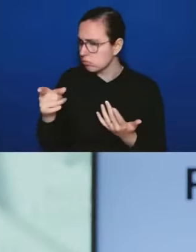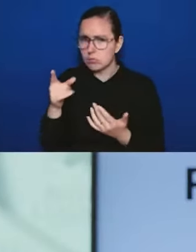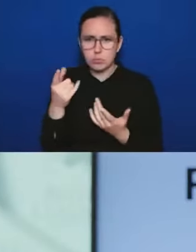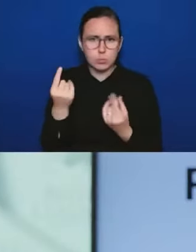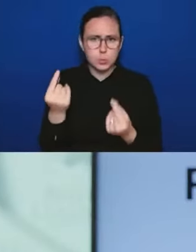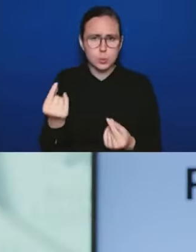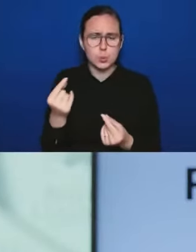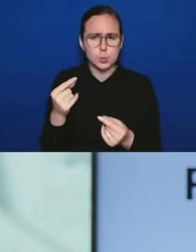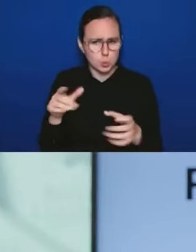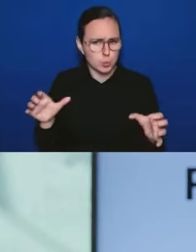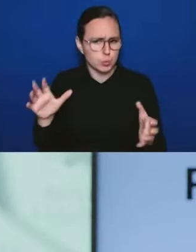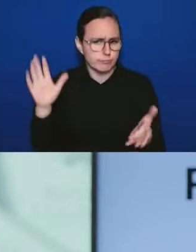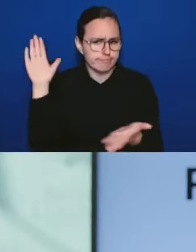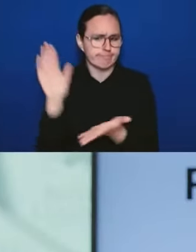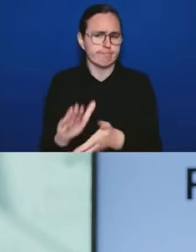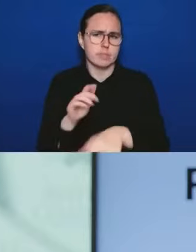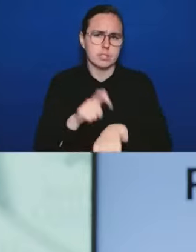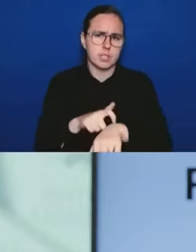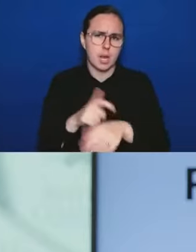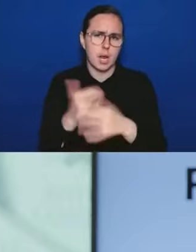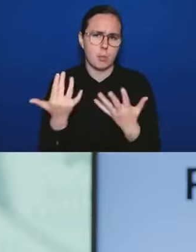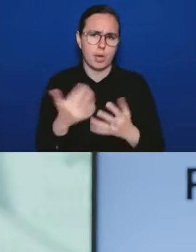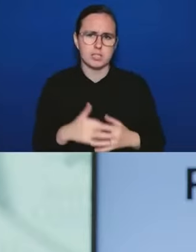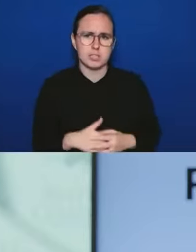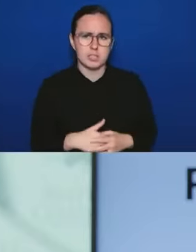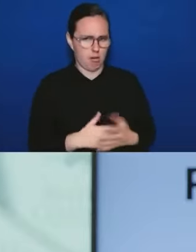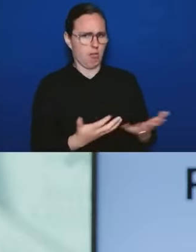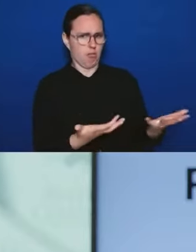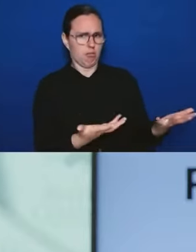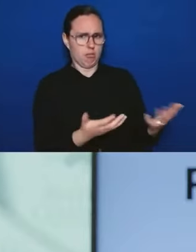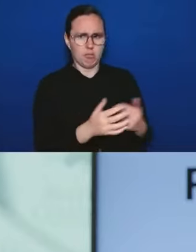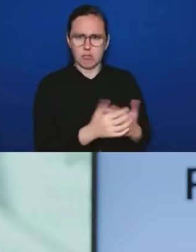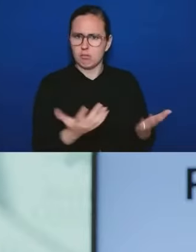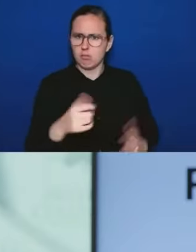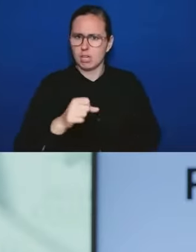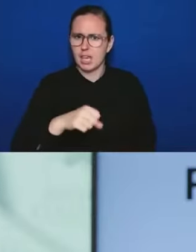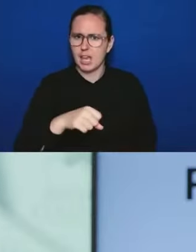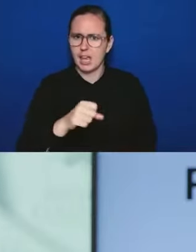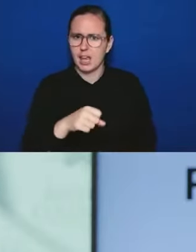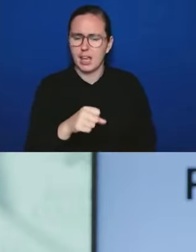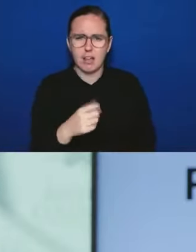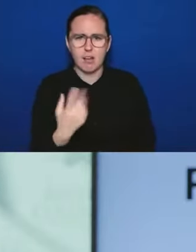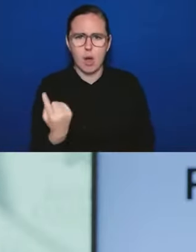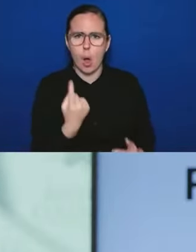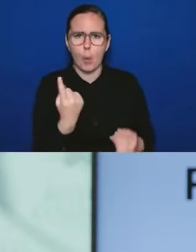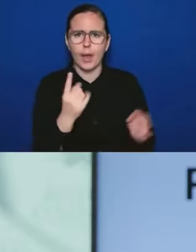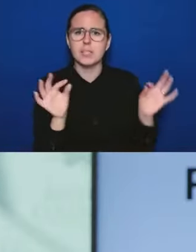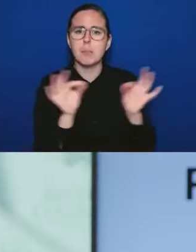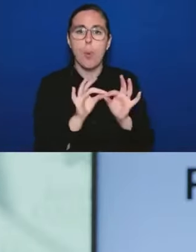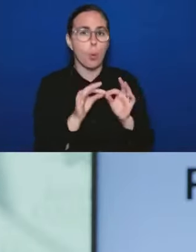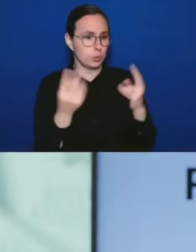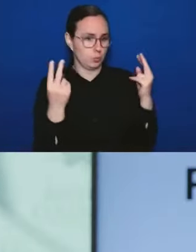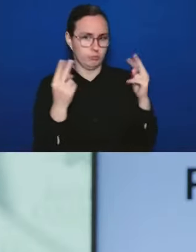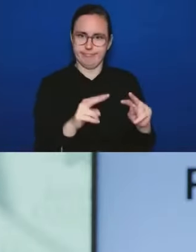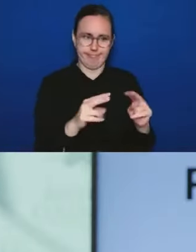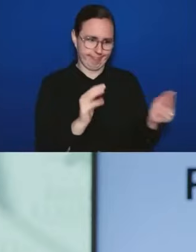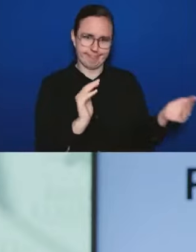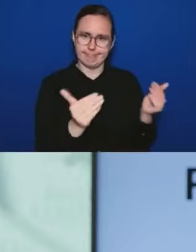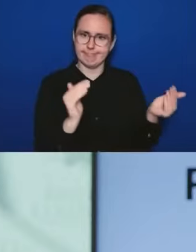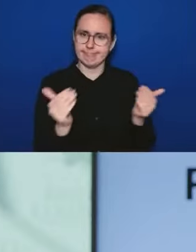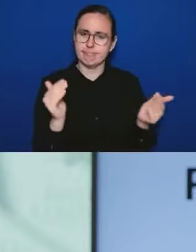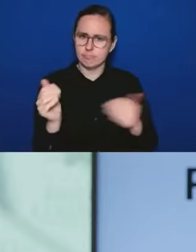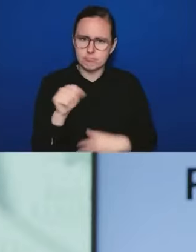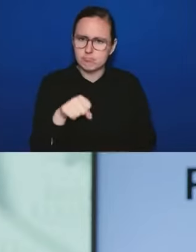yes, and I think it's always important to look at all of the comparisons. CIHI compares on diagnostic care,